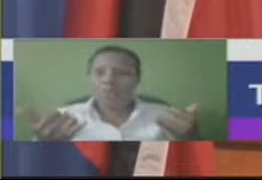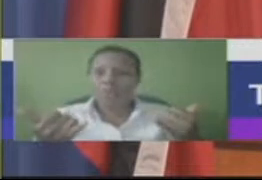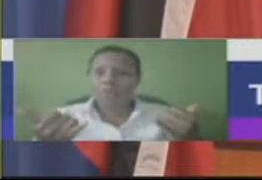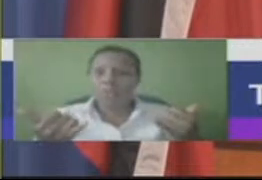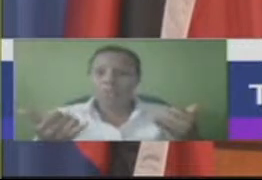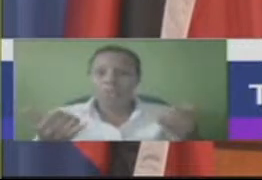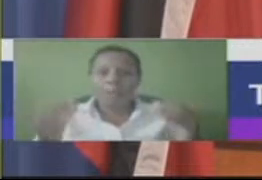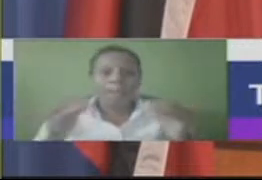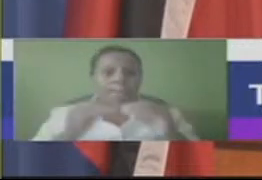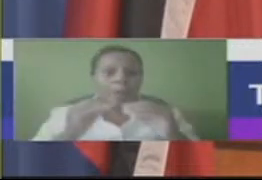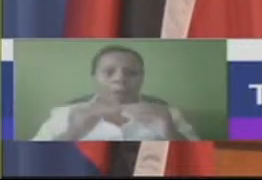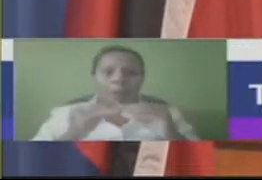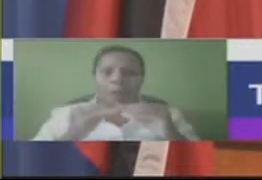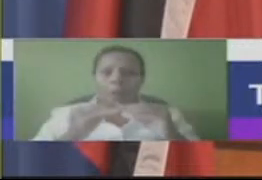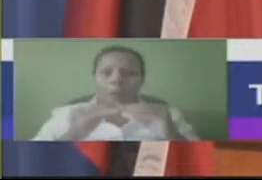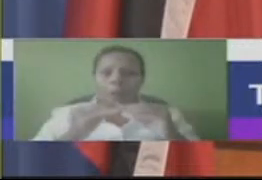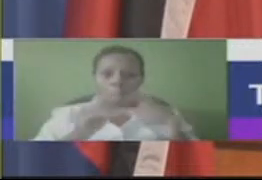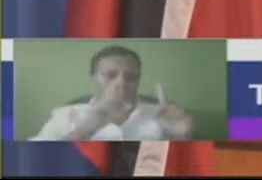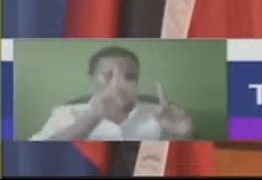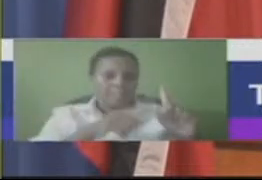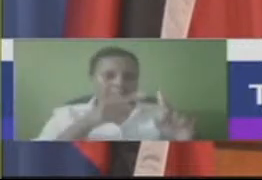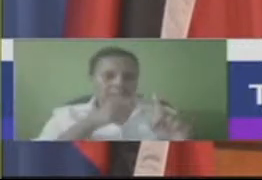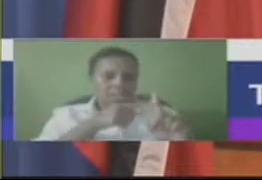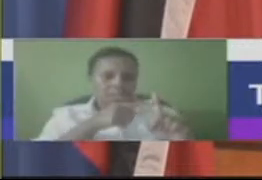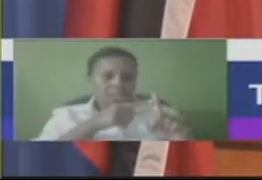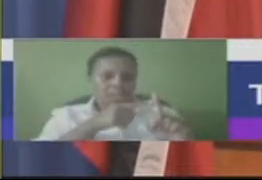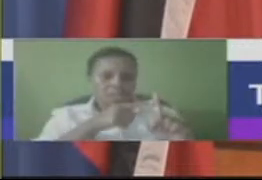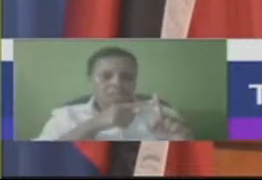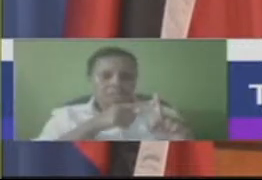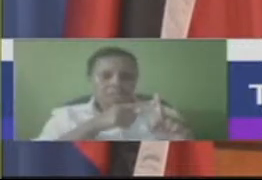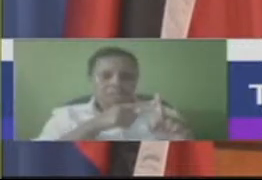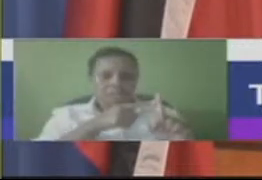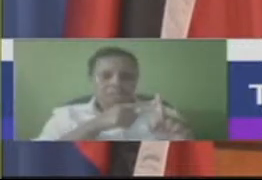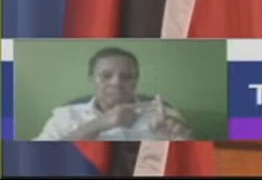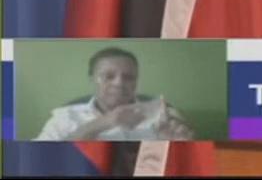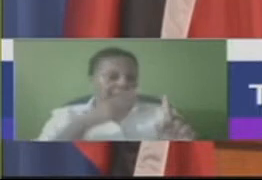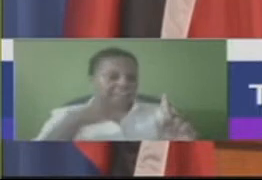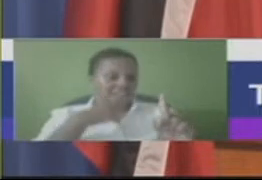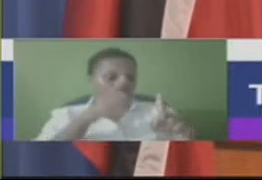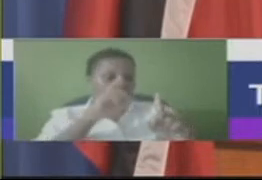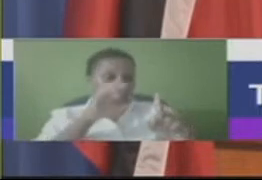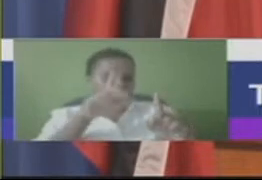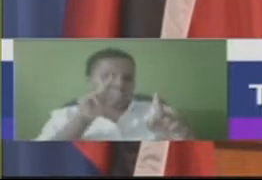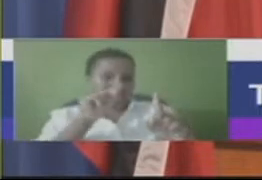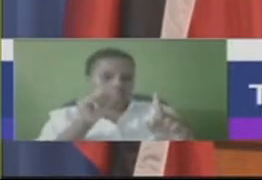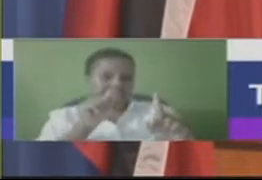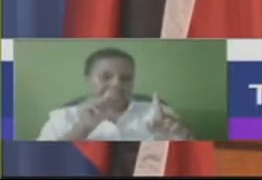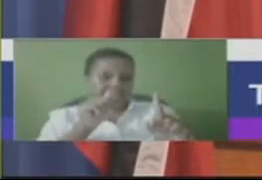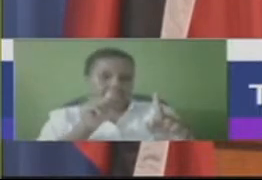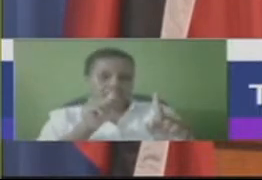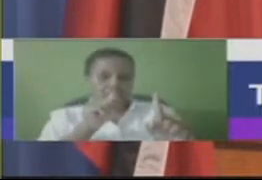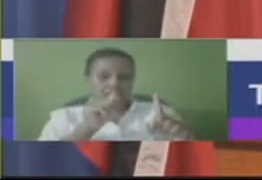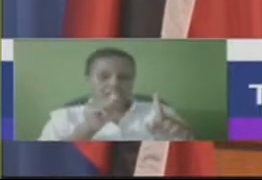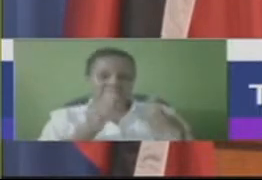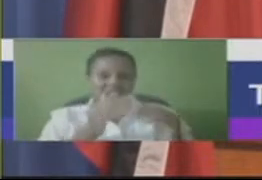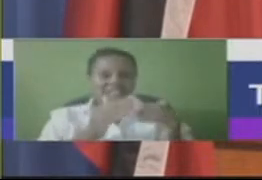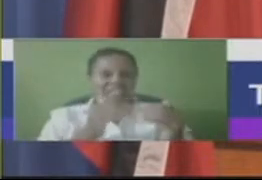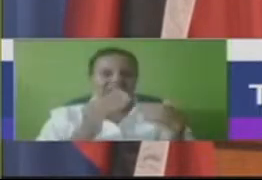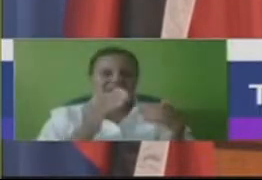individual. So it's much more transmissible. Studies out of Singapore say that it actually can cause